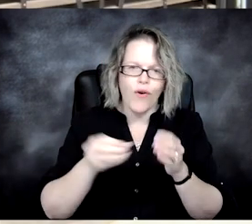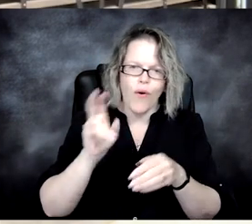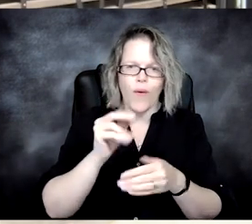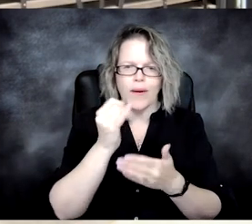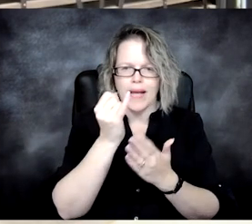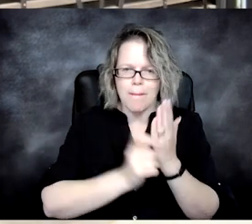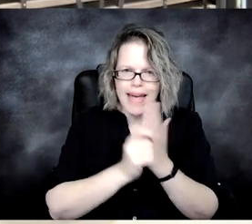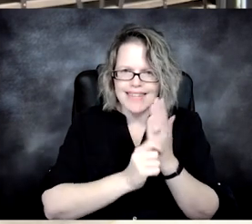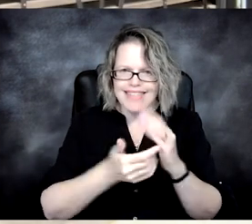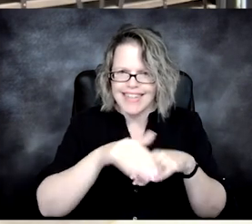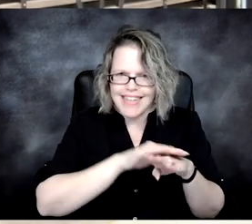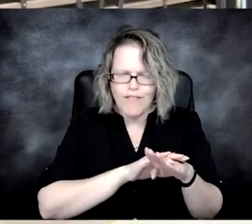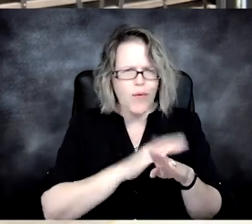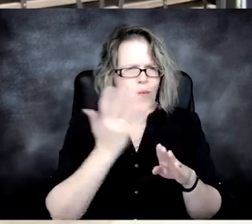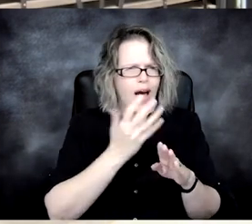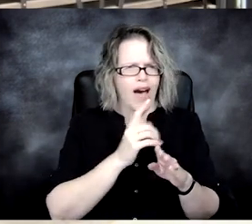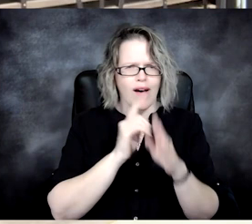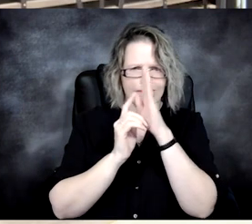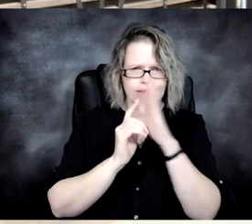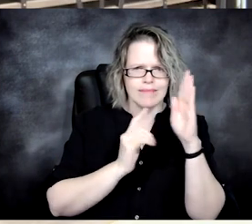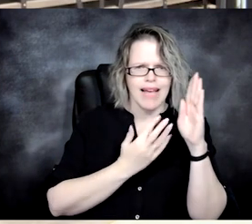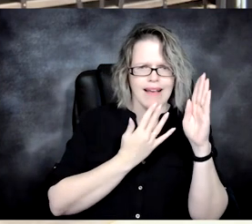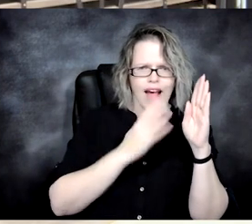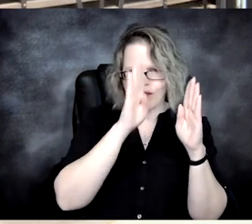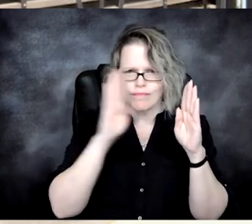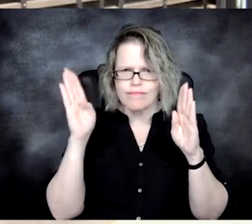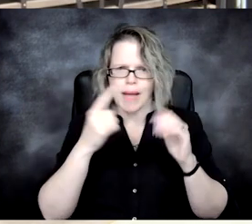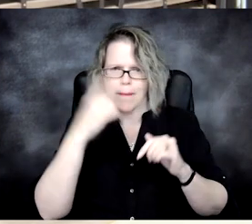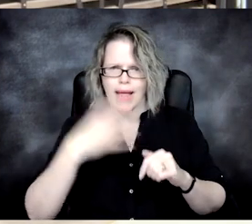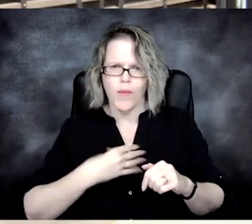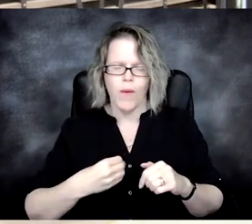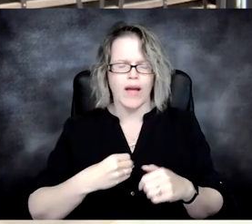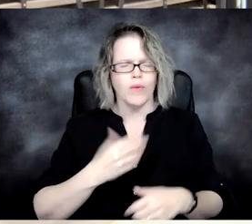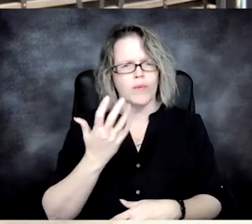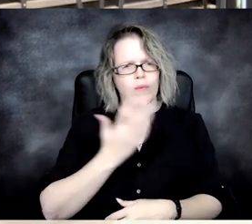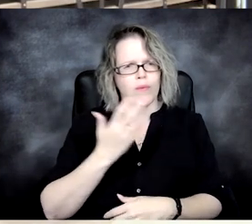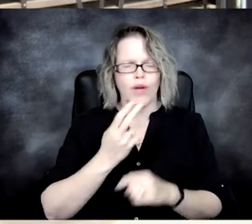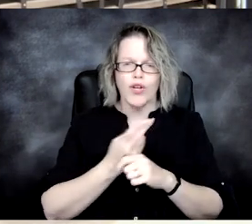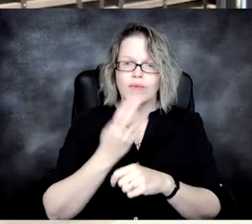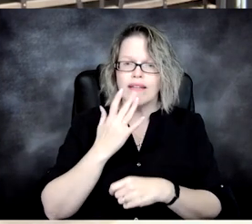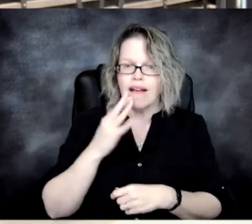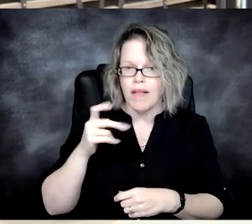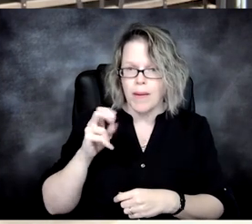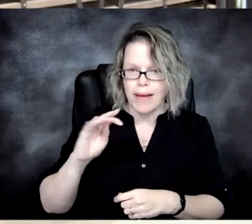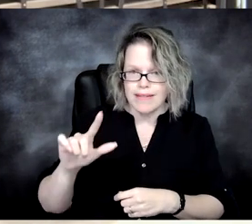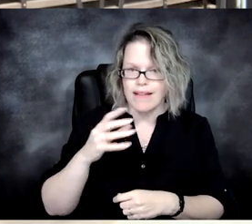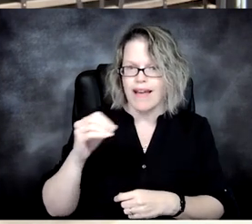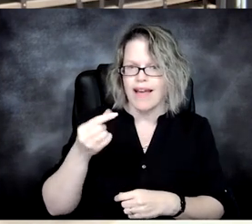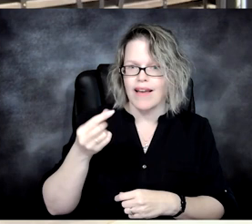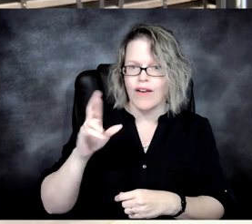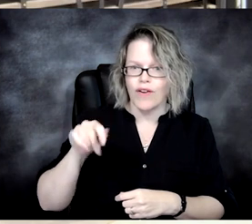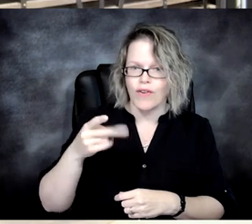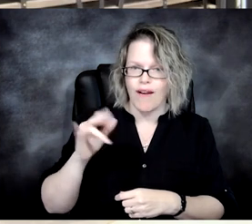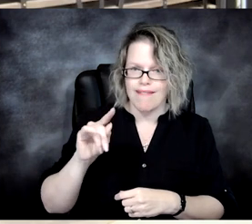with incredible realism in two halves, one in color and the other in black and white, utilizing colored pencil and graphite at a